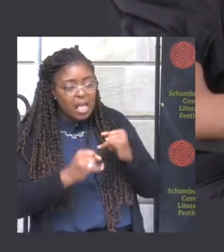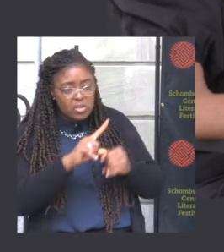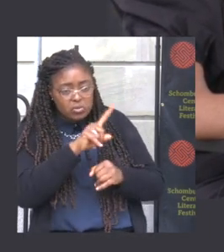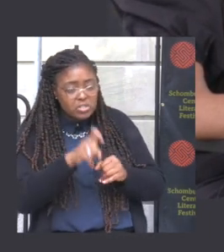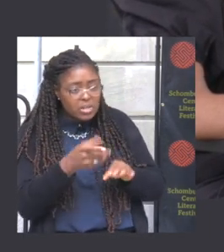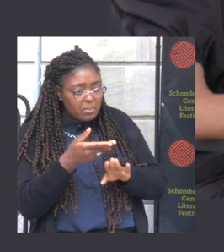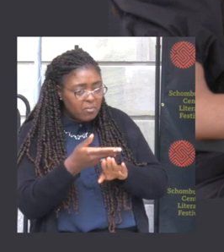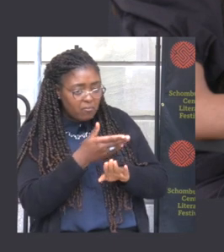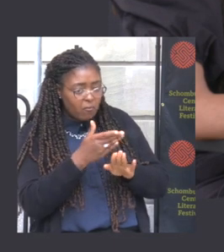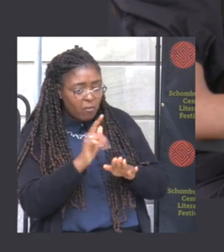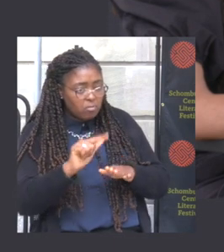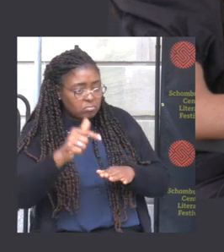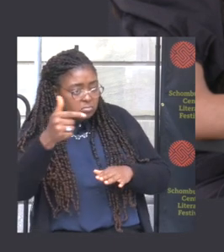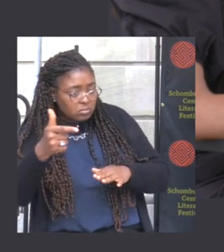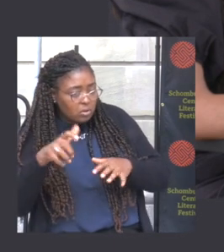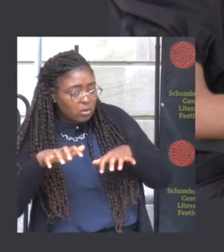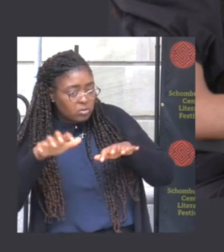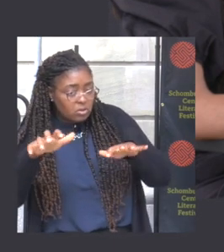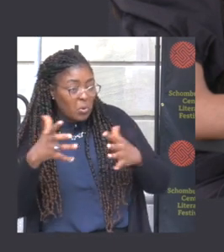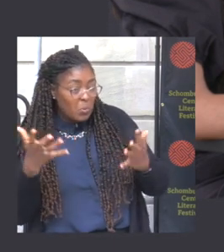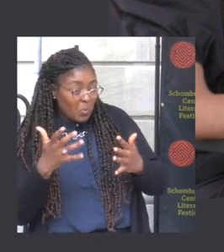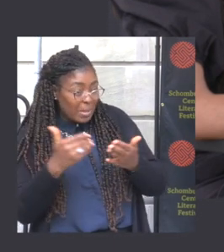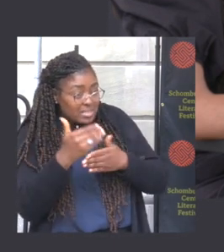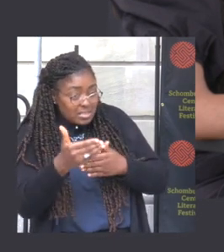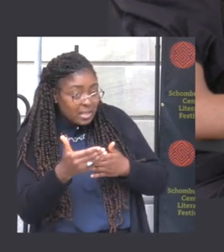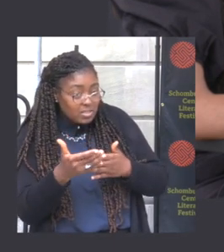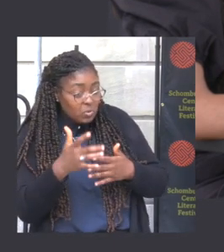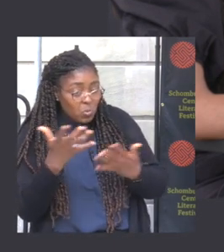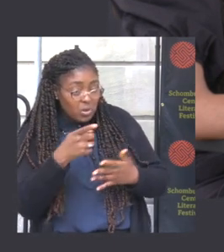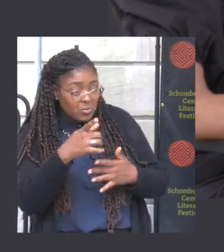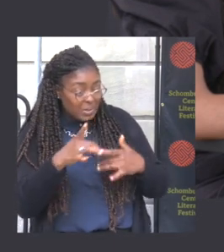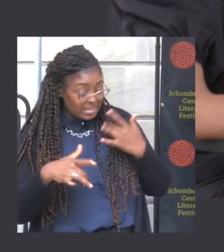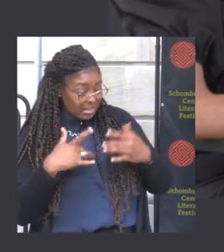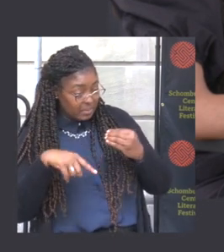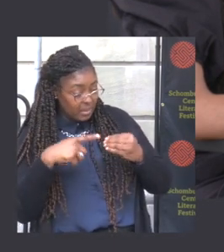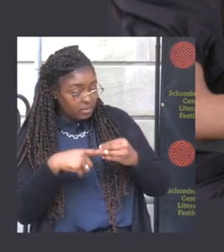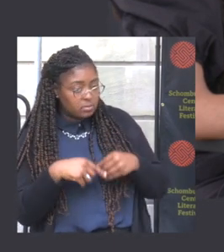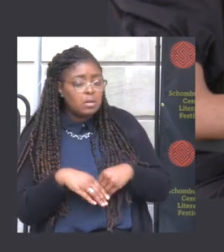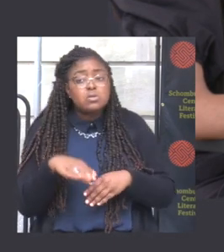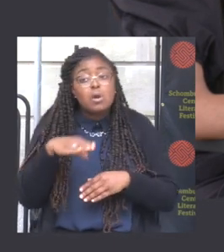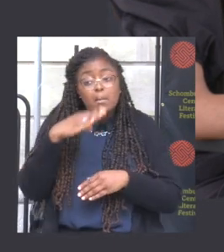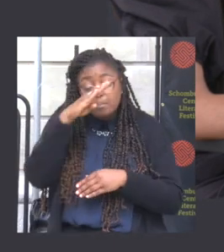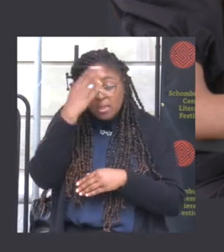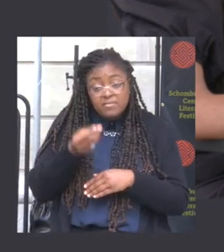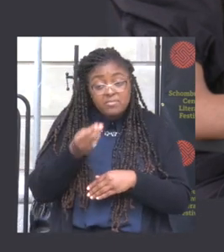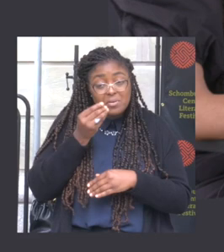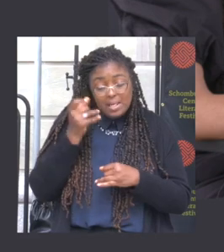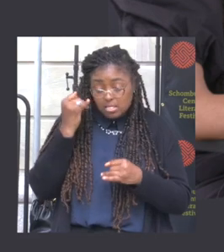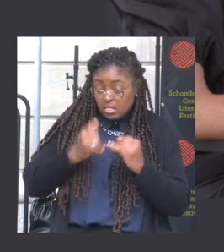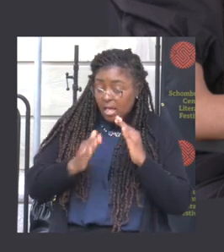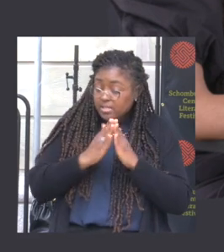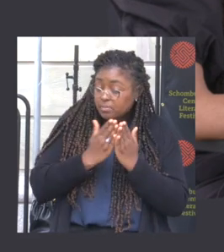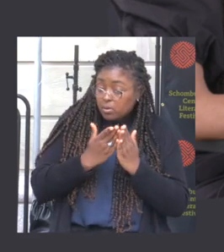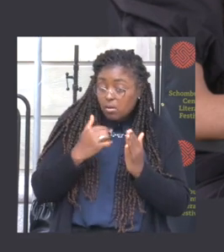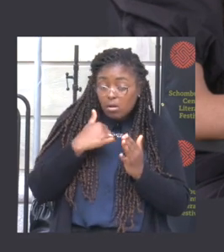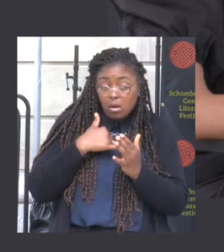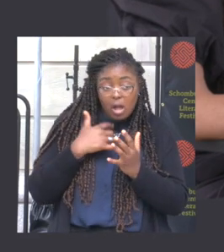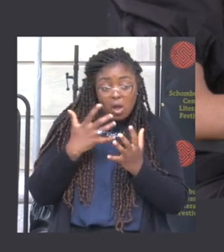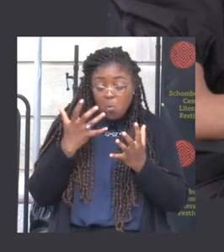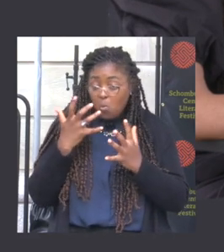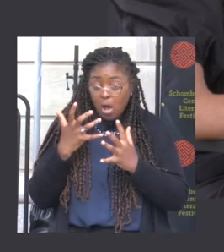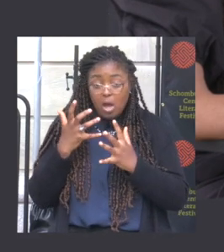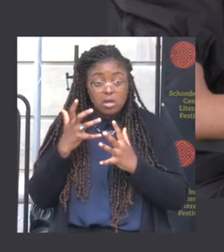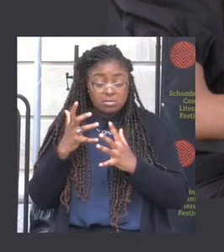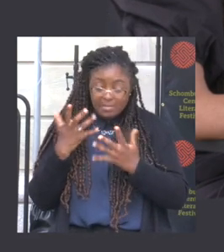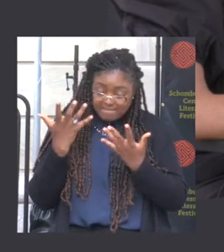about. What's coming up next? So Black Food is my last book. I always said I wanted to go out on the top, and given that it was the